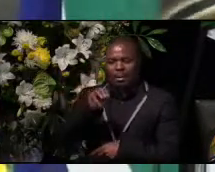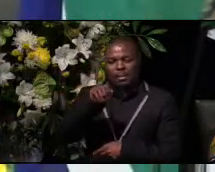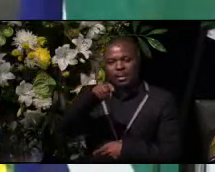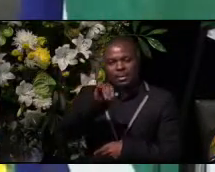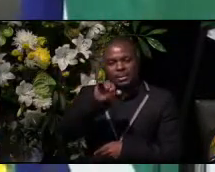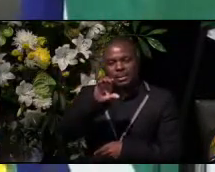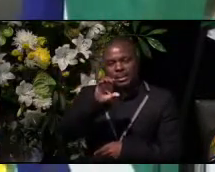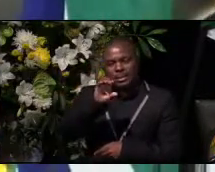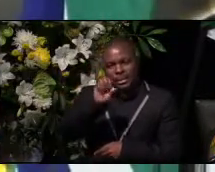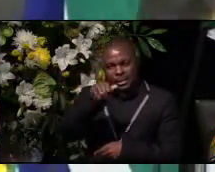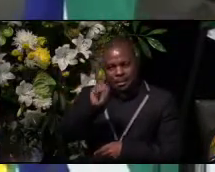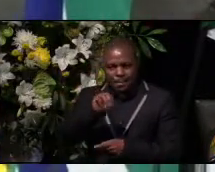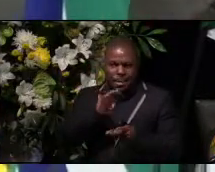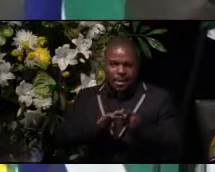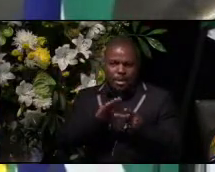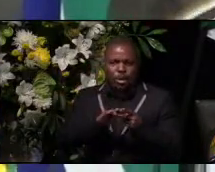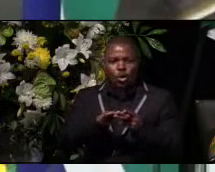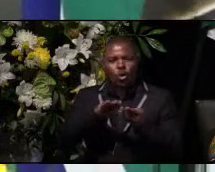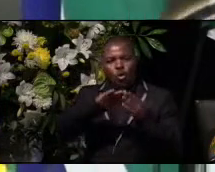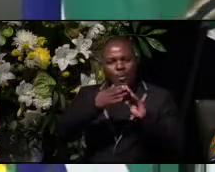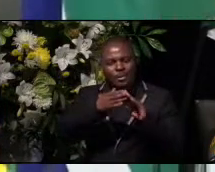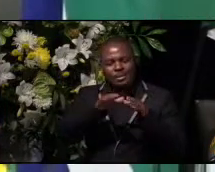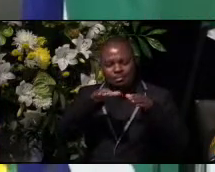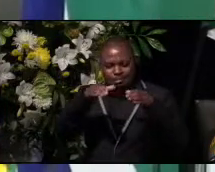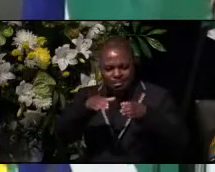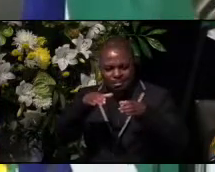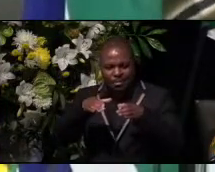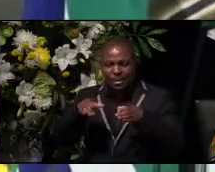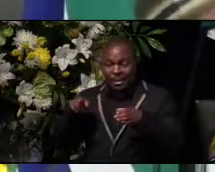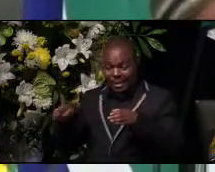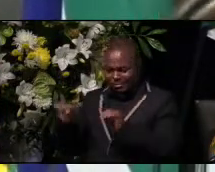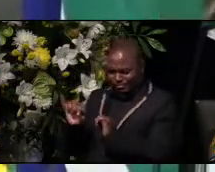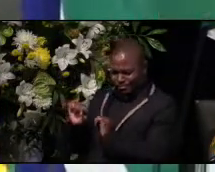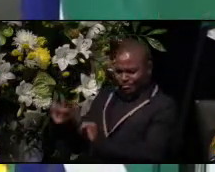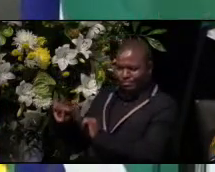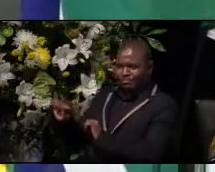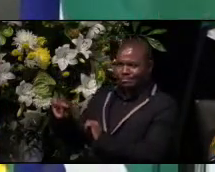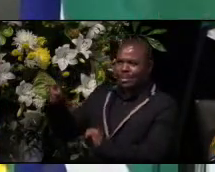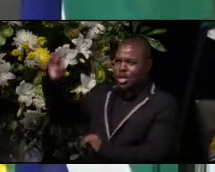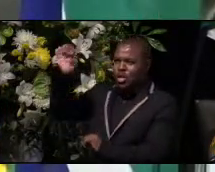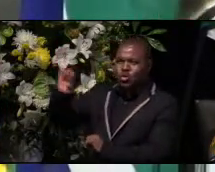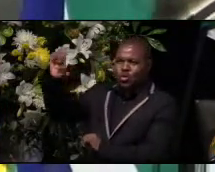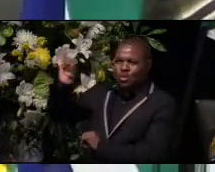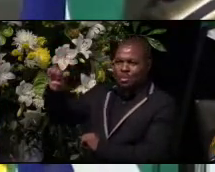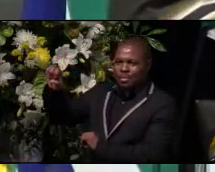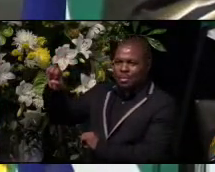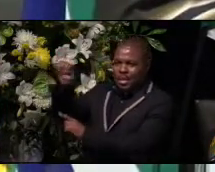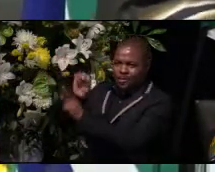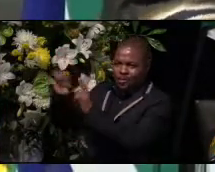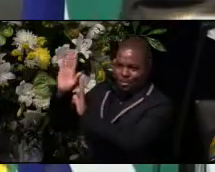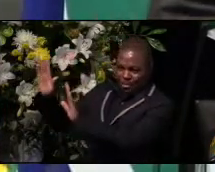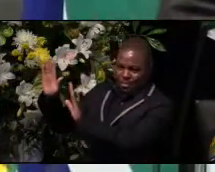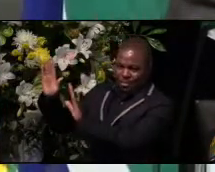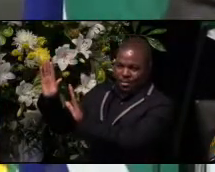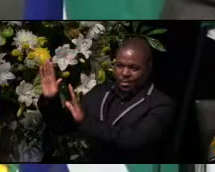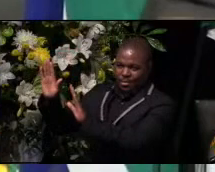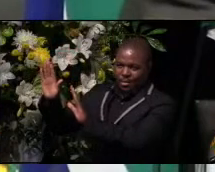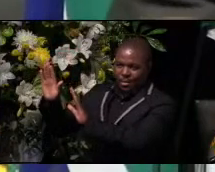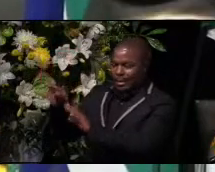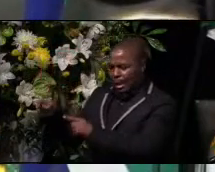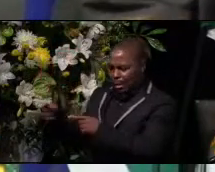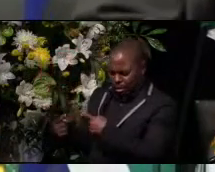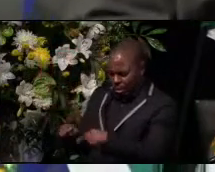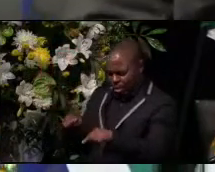communism which was tailored for the European conditions when they were